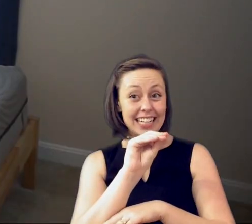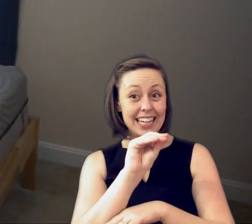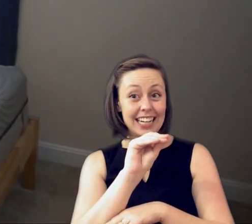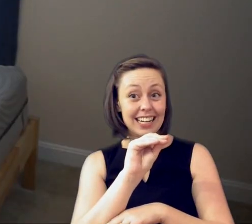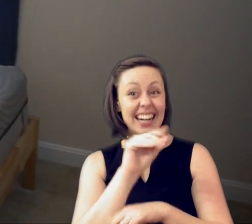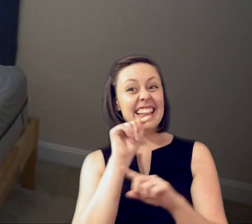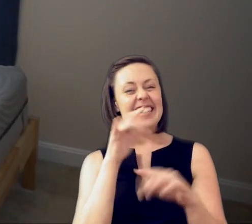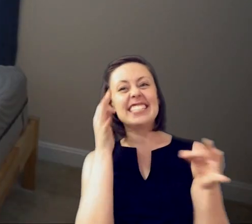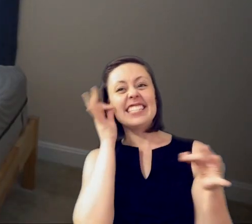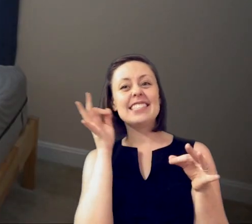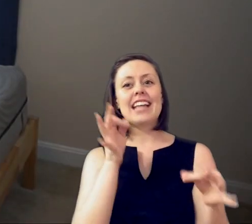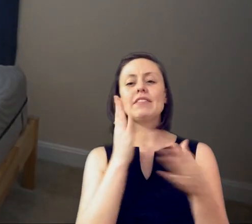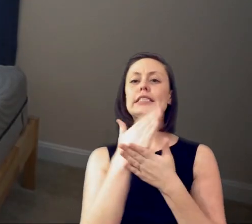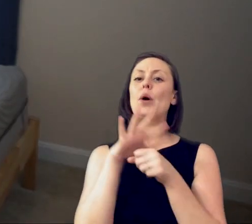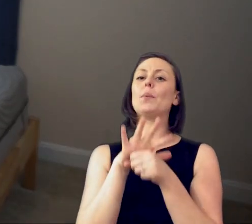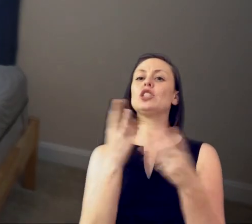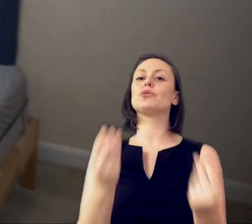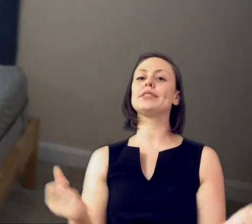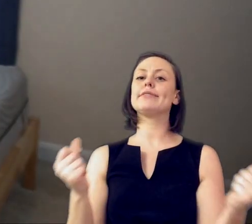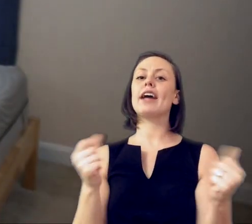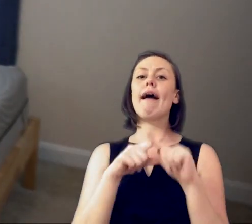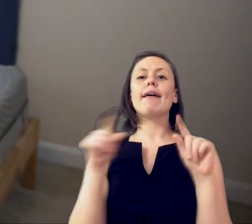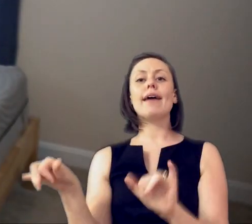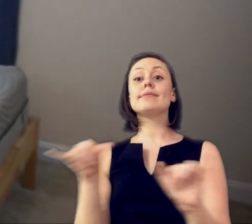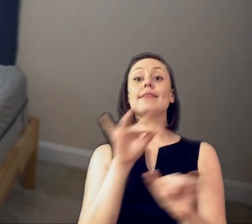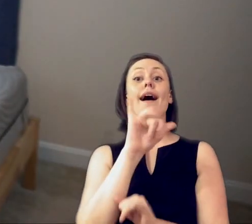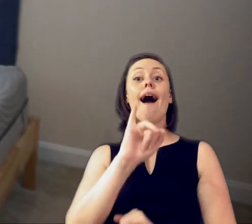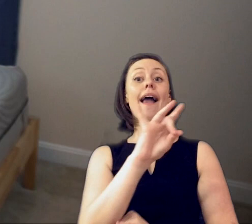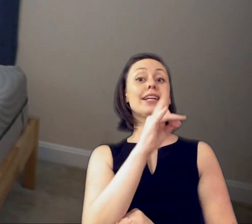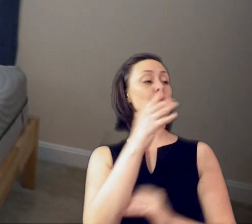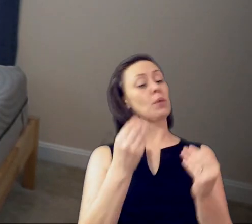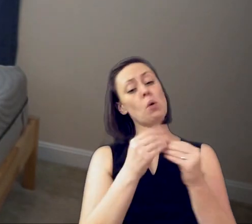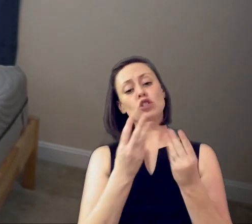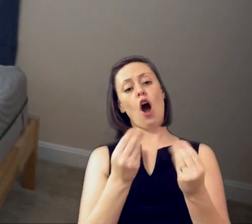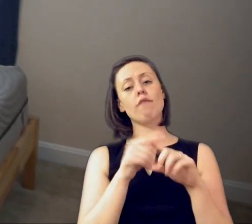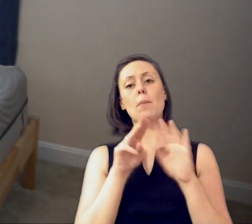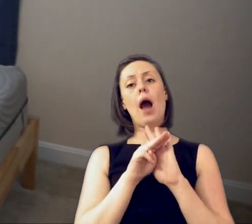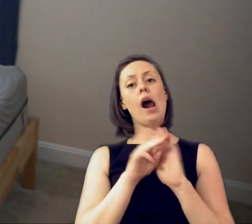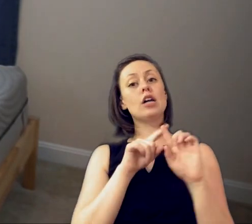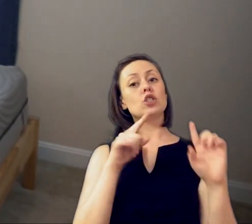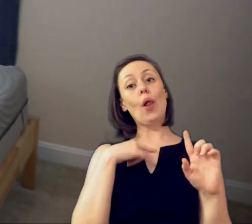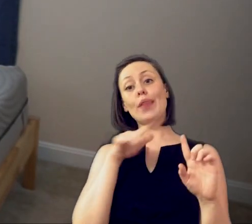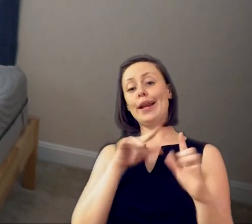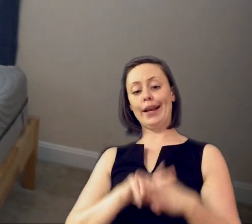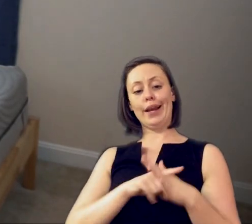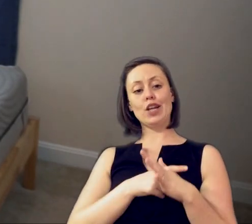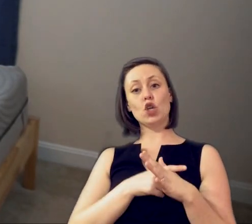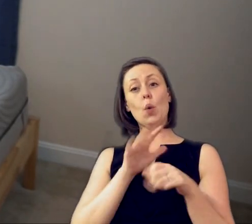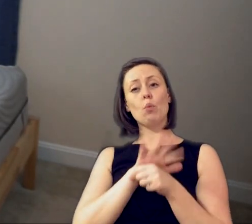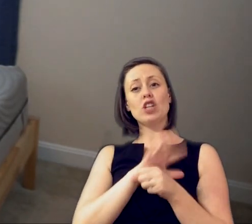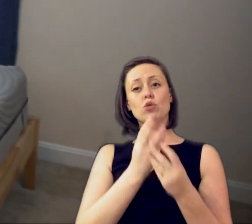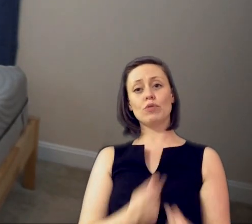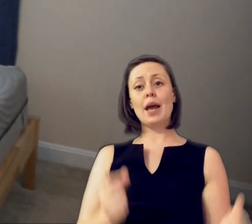there is definitely some pressure relief with this bed, as the i8 is one of the softer models. So there is initial pressure relief. However,